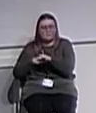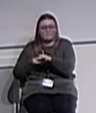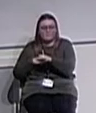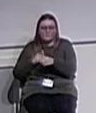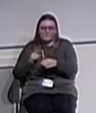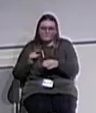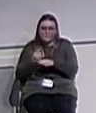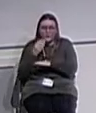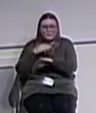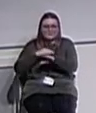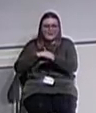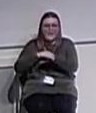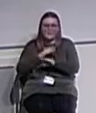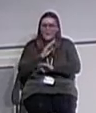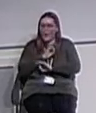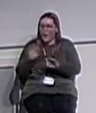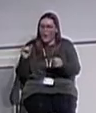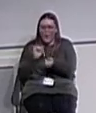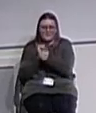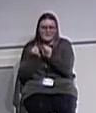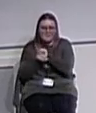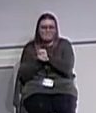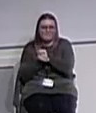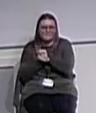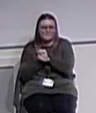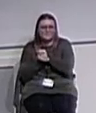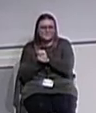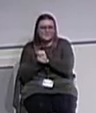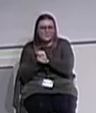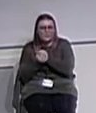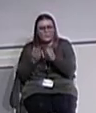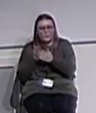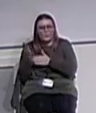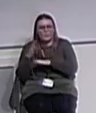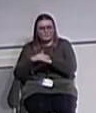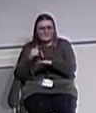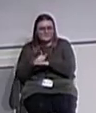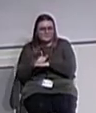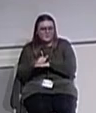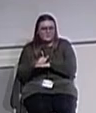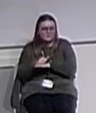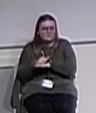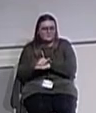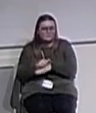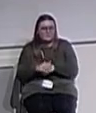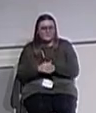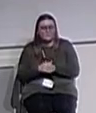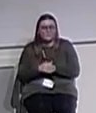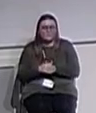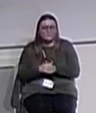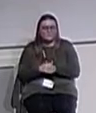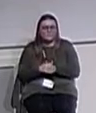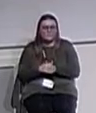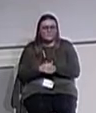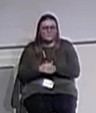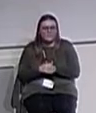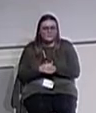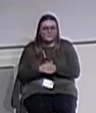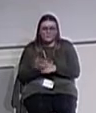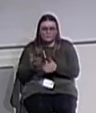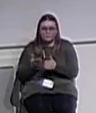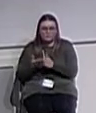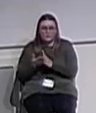won't have exams at Christmas of that year, in the January period, which is a great relief to people doing masters. And they're in the labs